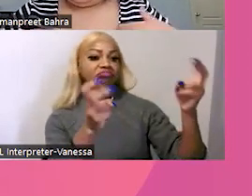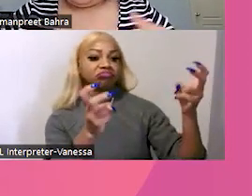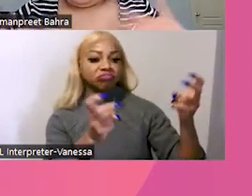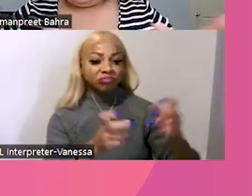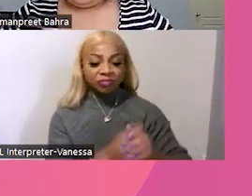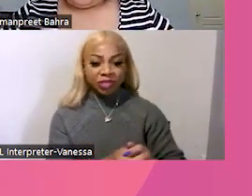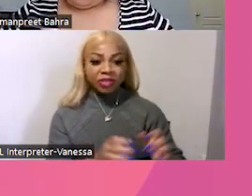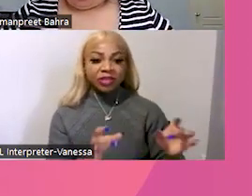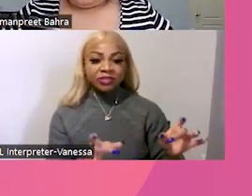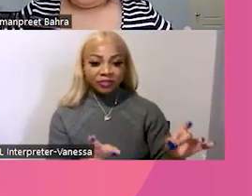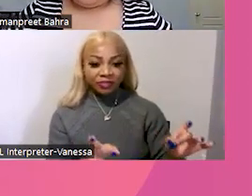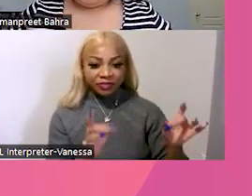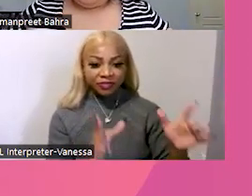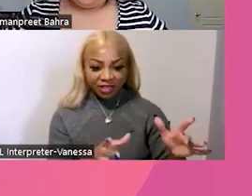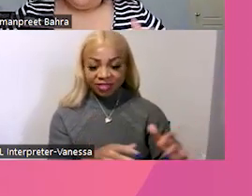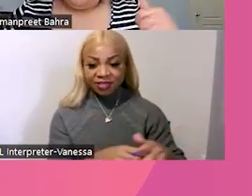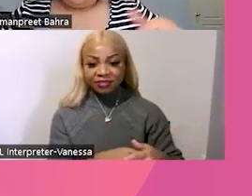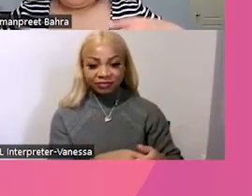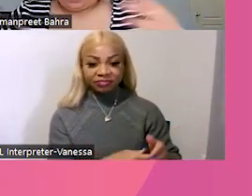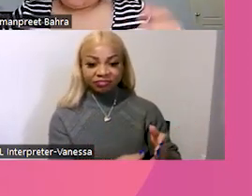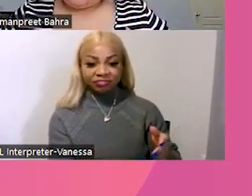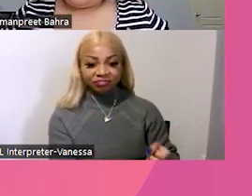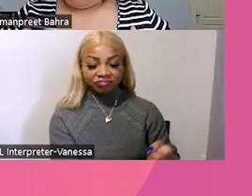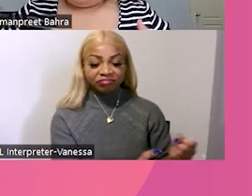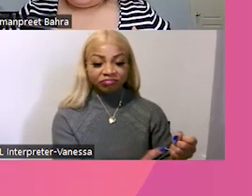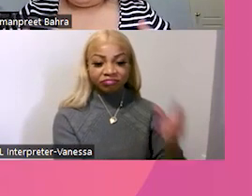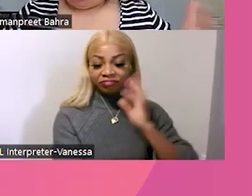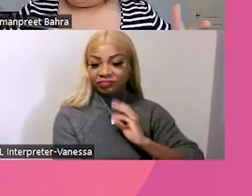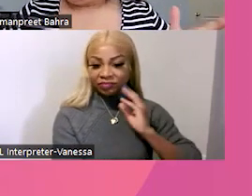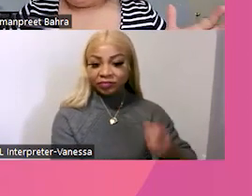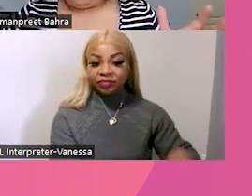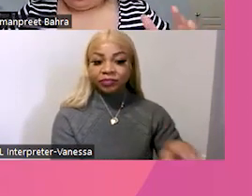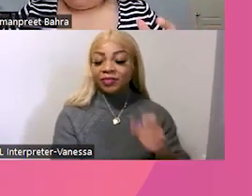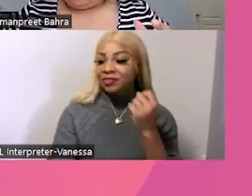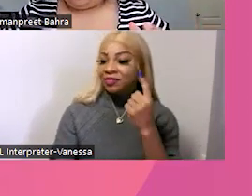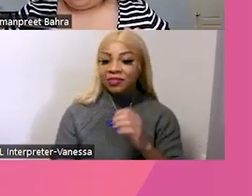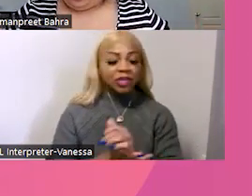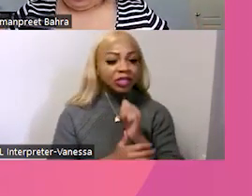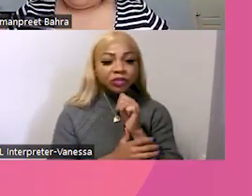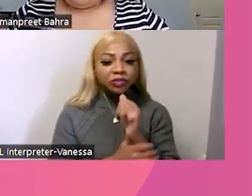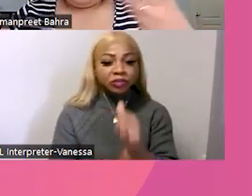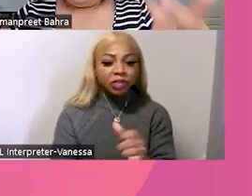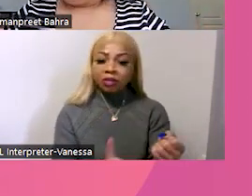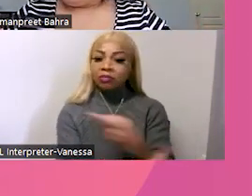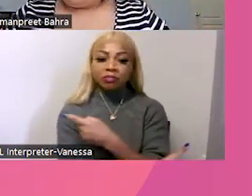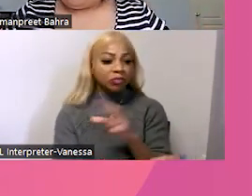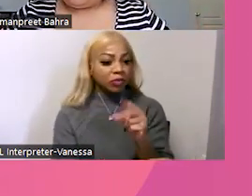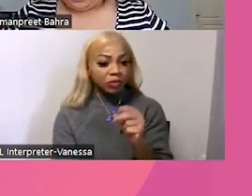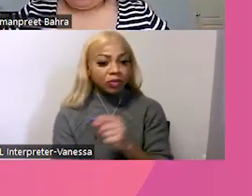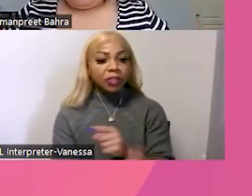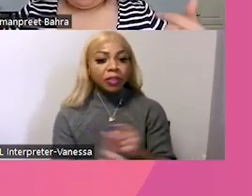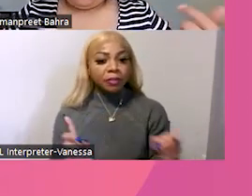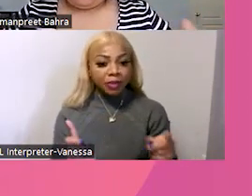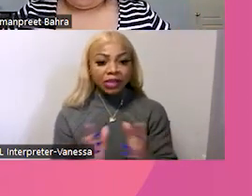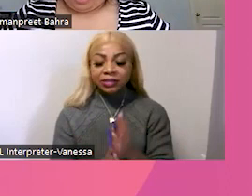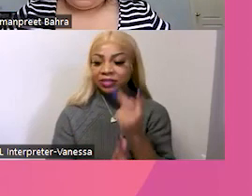violence is inflicted upon. So these practices are, in fact, not rare whatsoever. We see fat-phobic